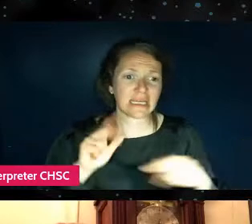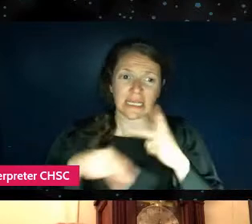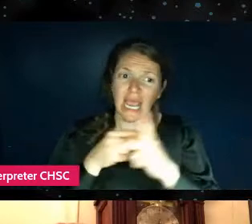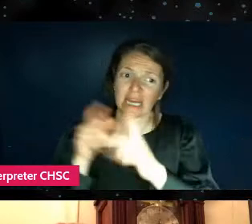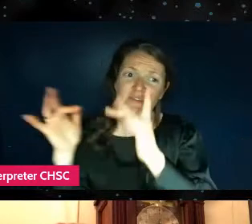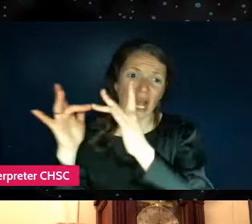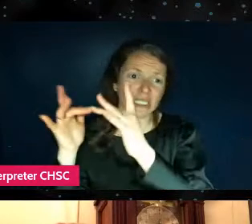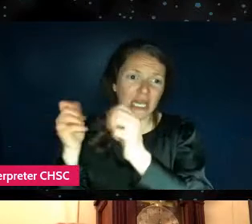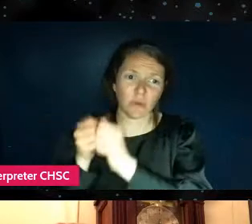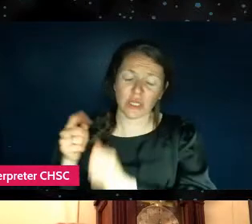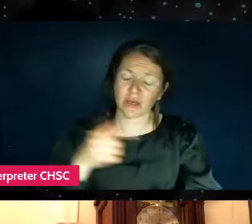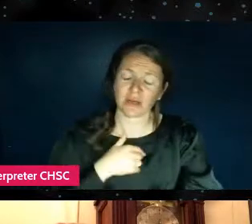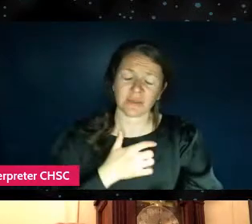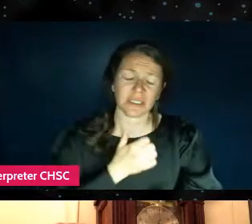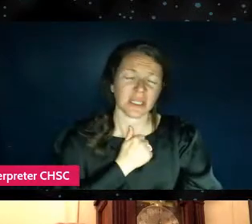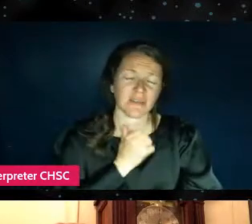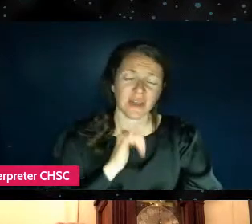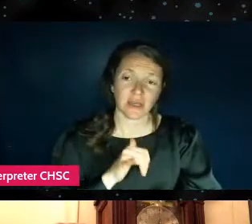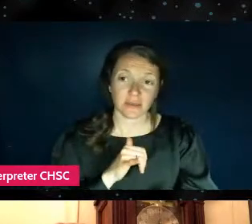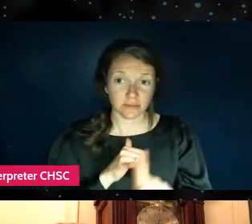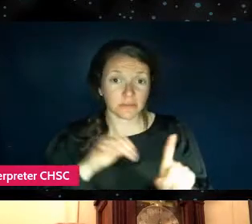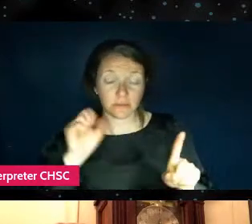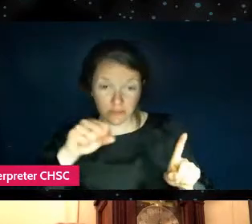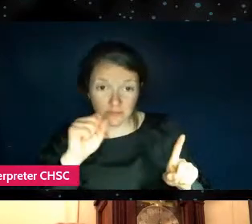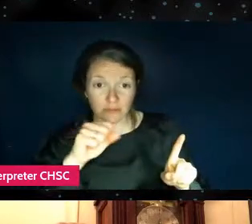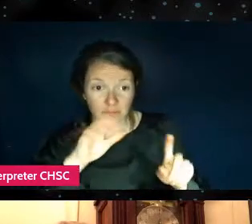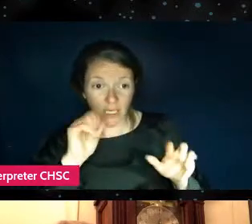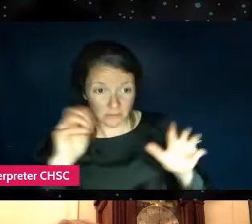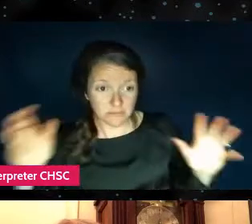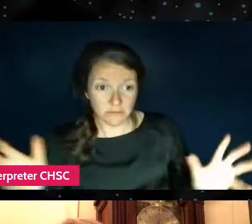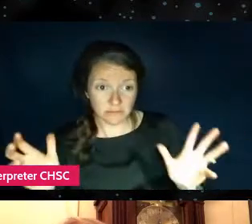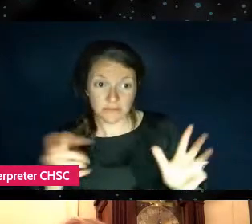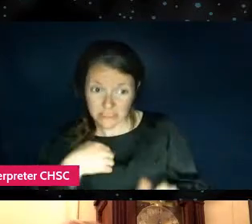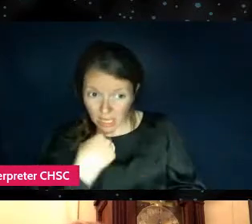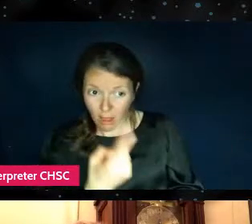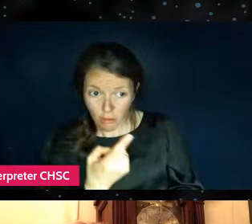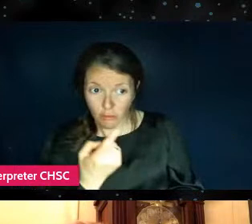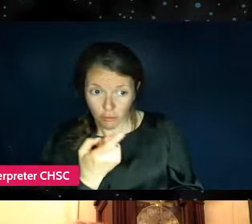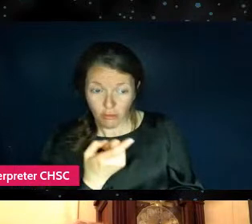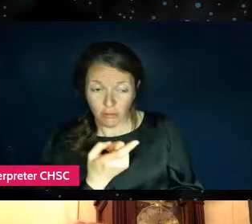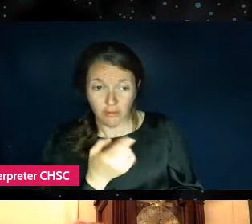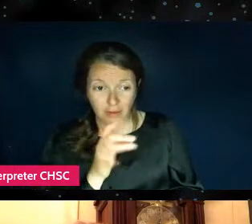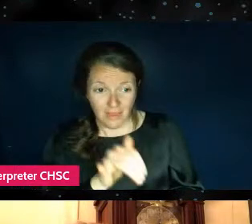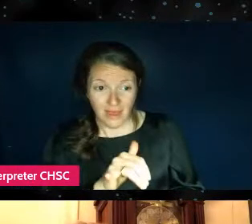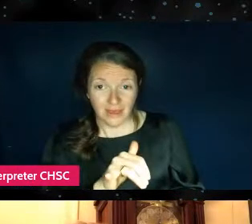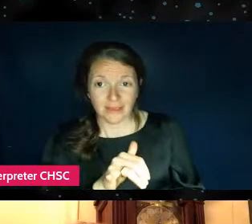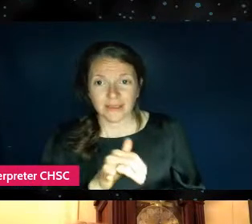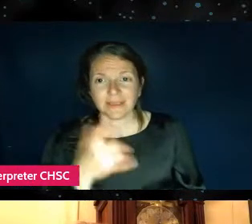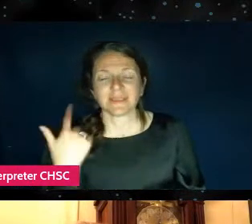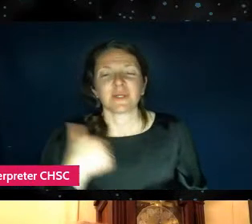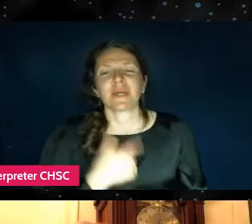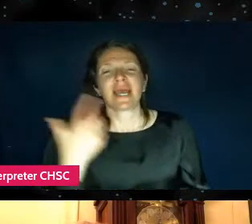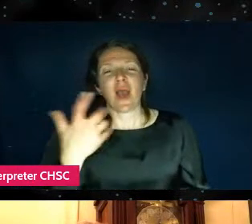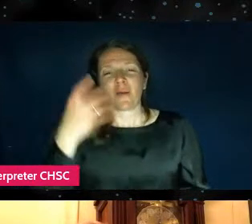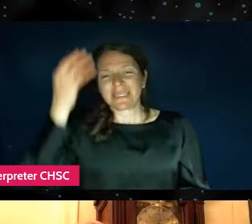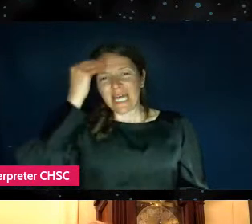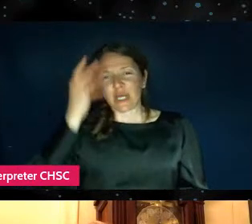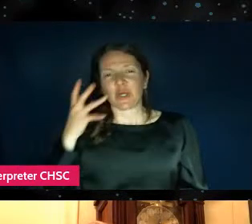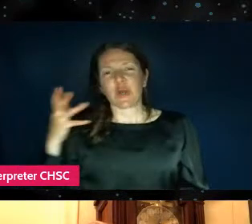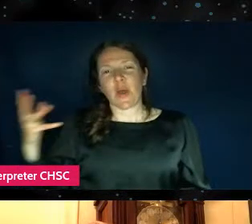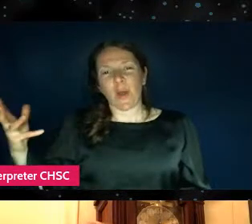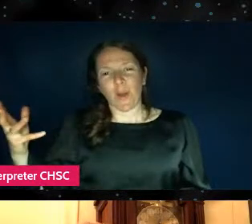any kind of contact. You should definitely tell her that, we always let her know how